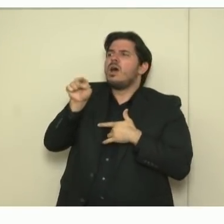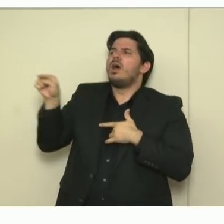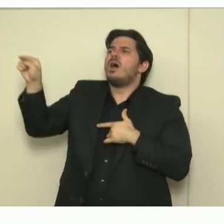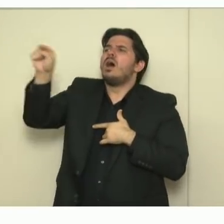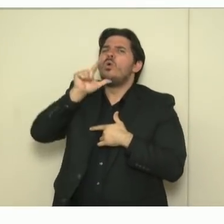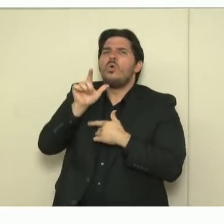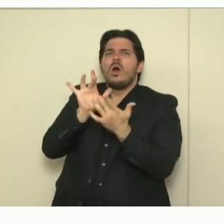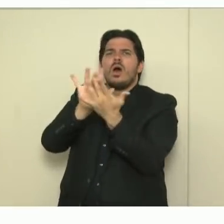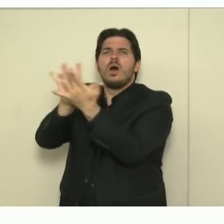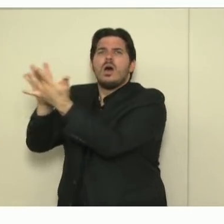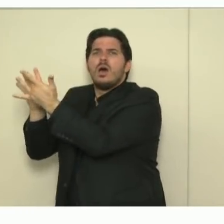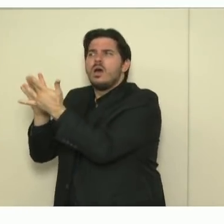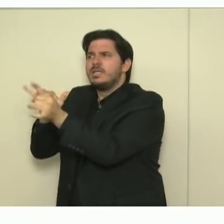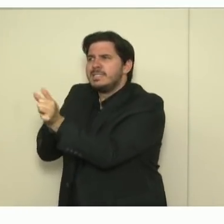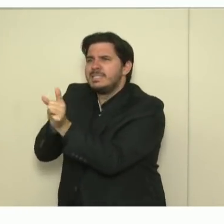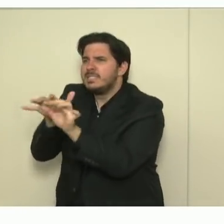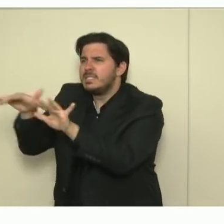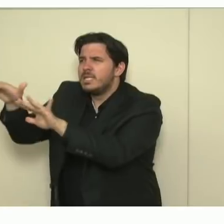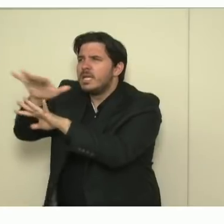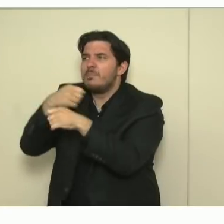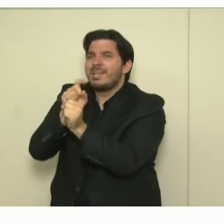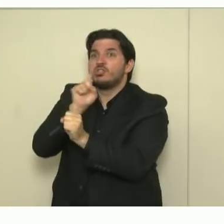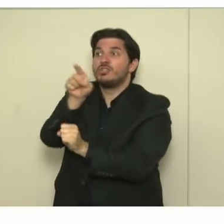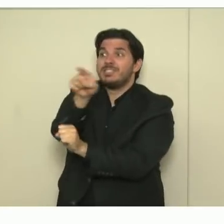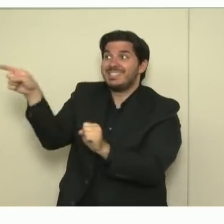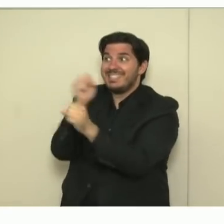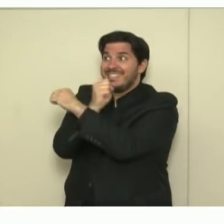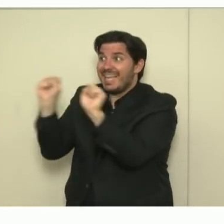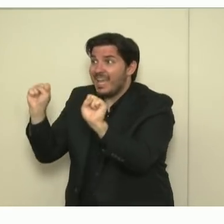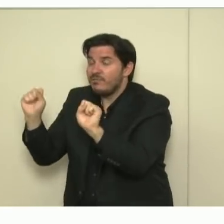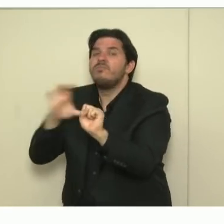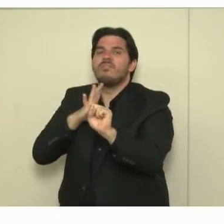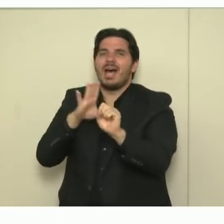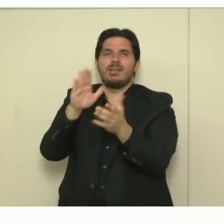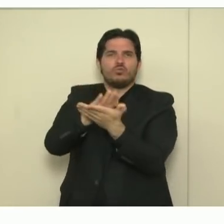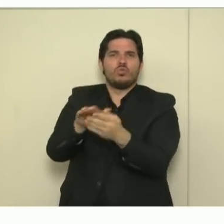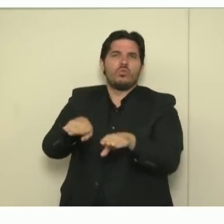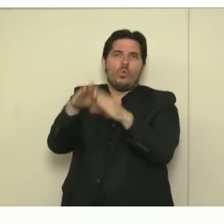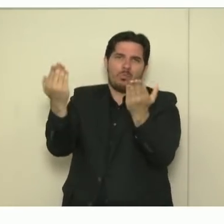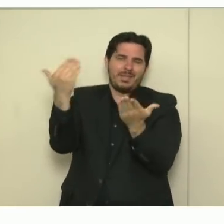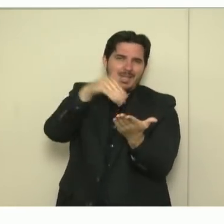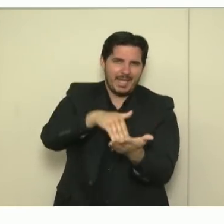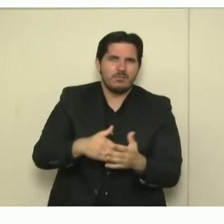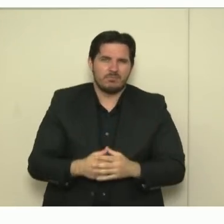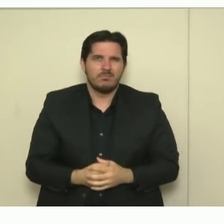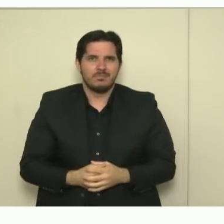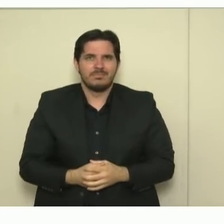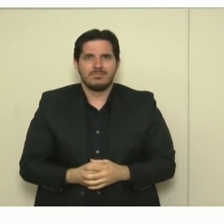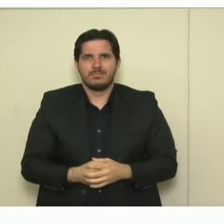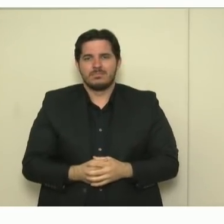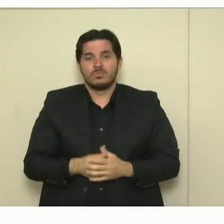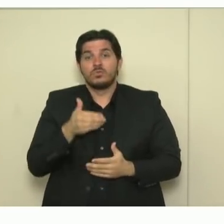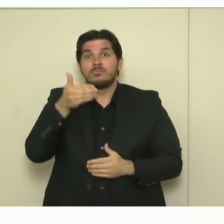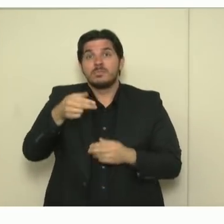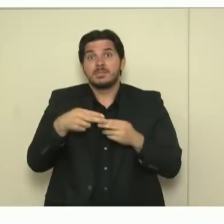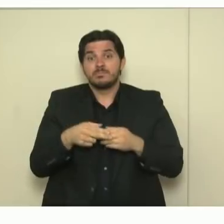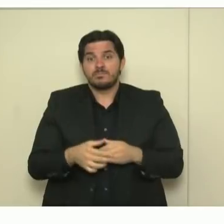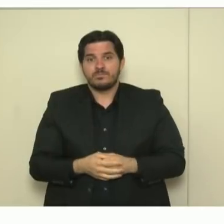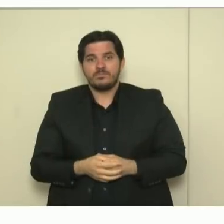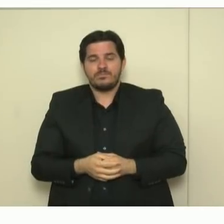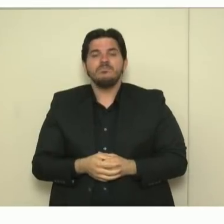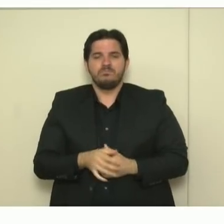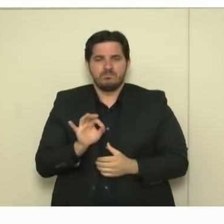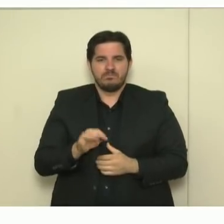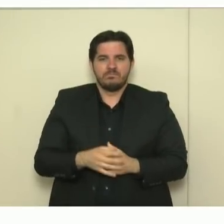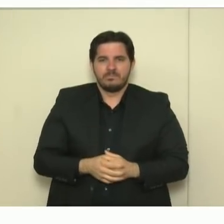school cleans and gets ready to reopen. You can go to the next slide, please. So in addition to that, we are